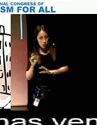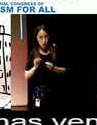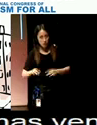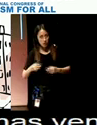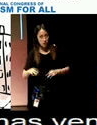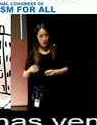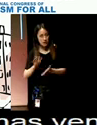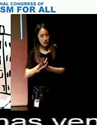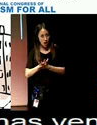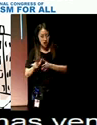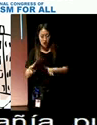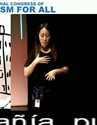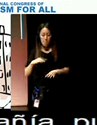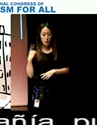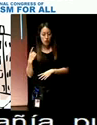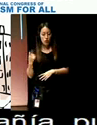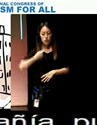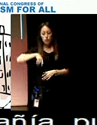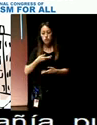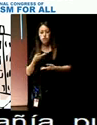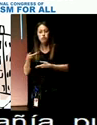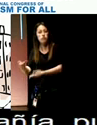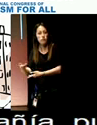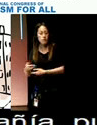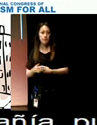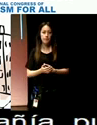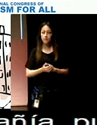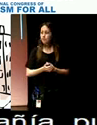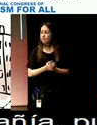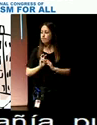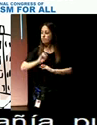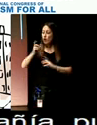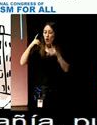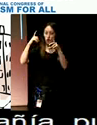That's another picture of the same place, of the synagogue of Capernaum.